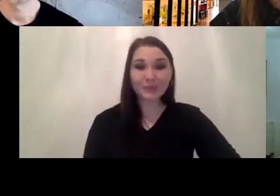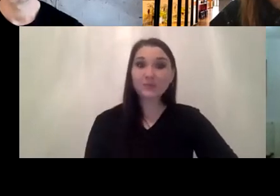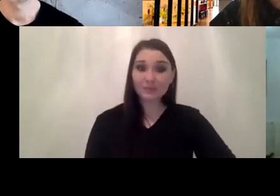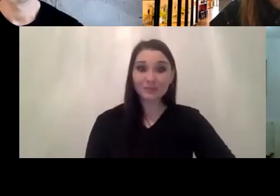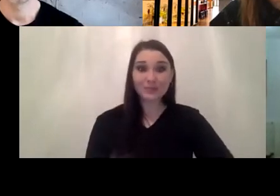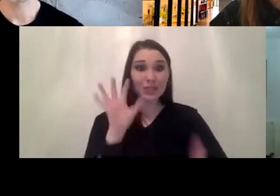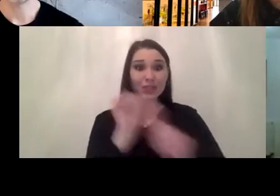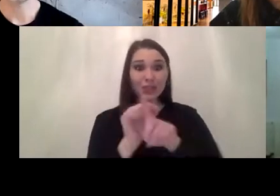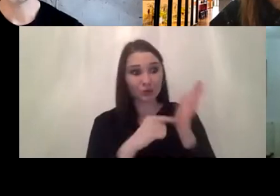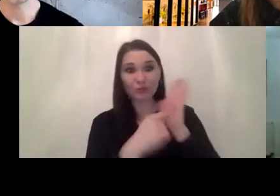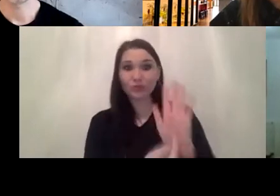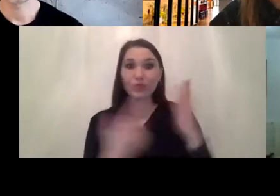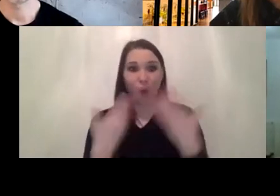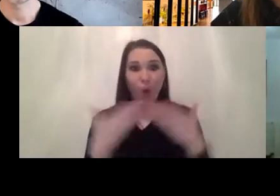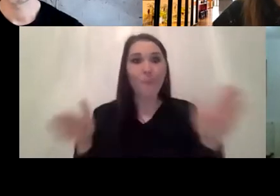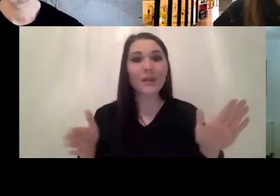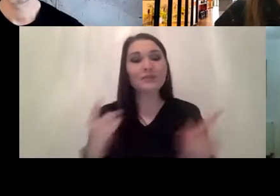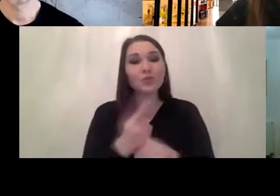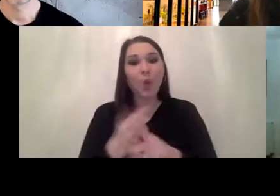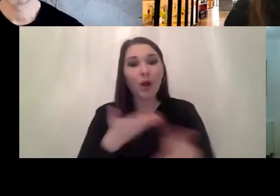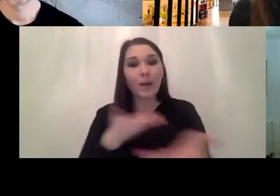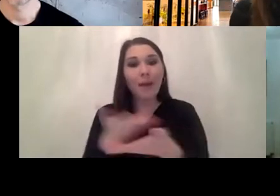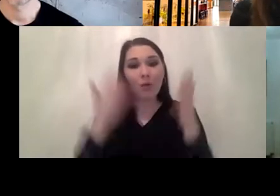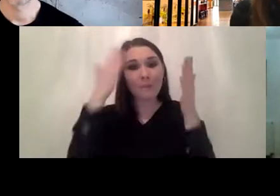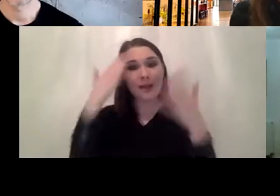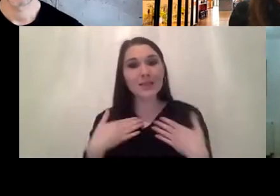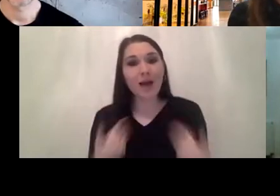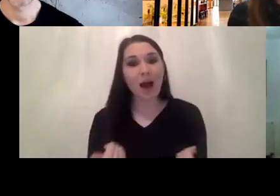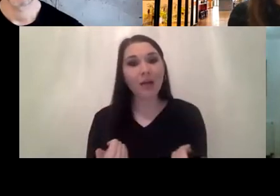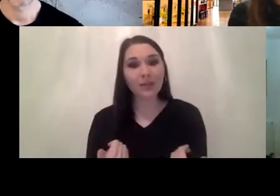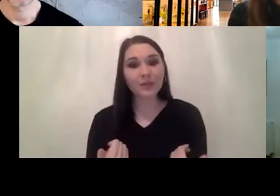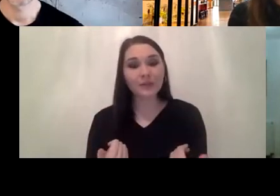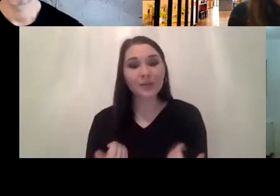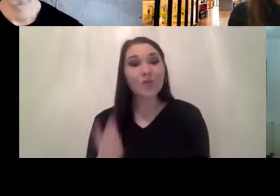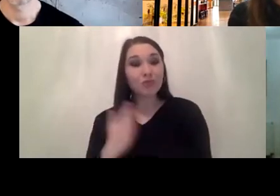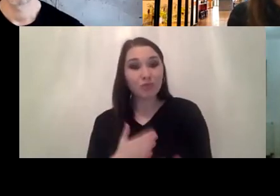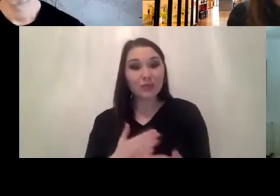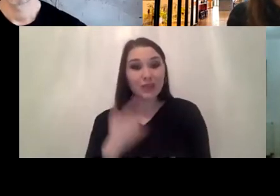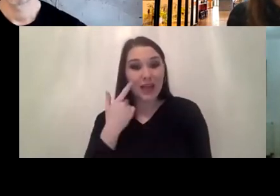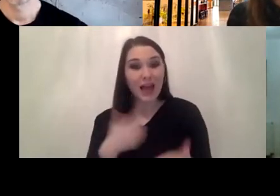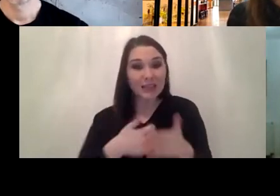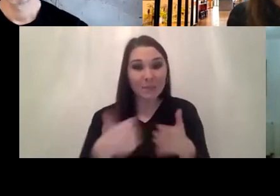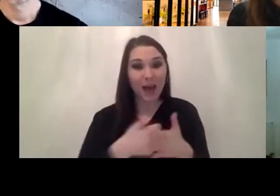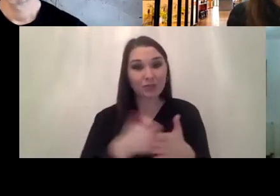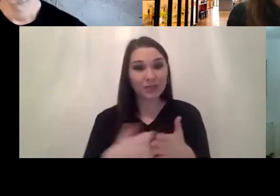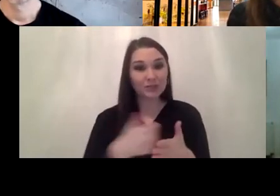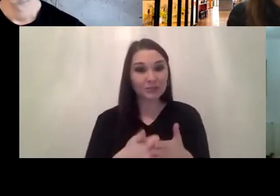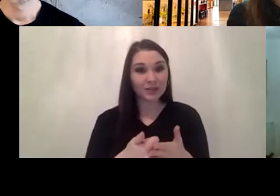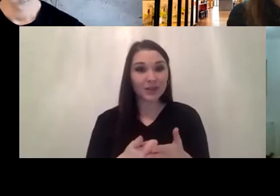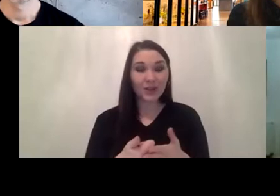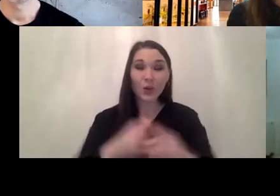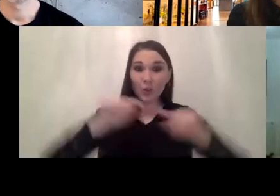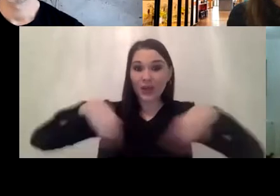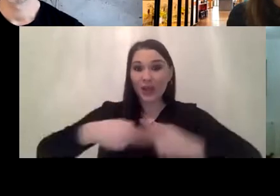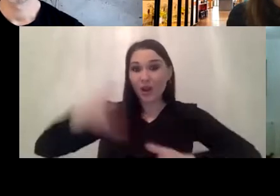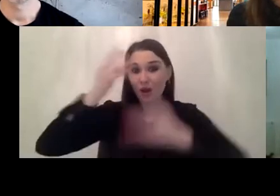more open about talking about their mental health. And I think that's a really nice kind of pattern and trend that, we learned from